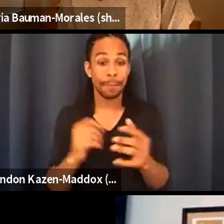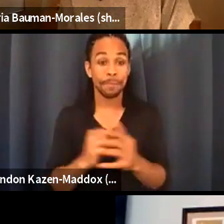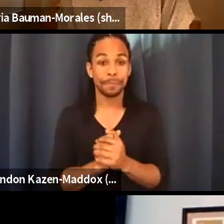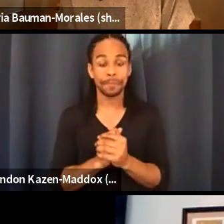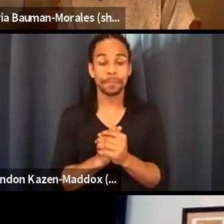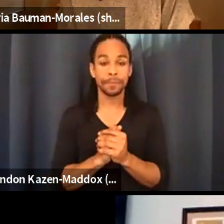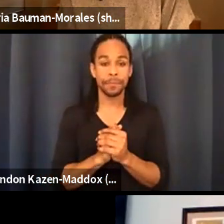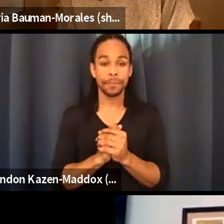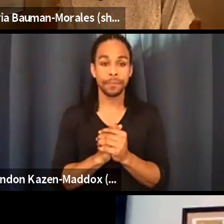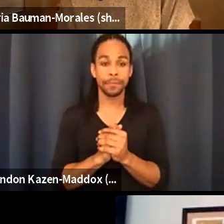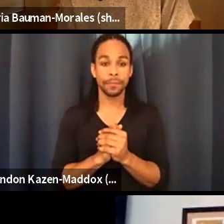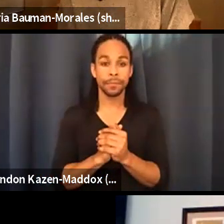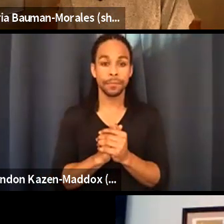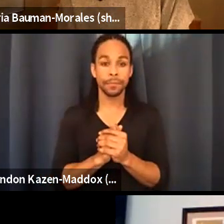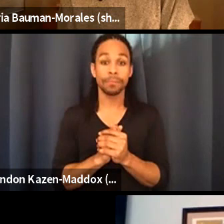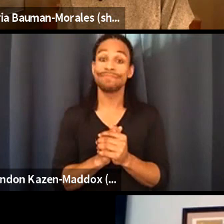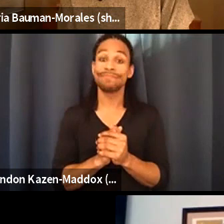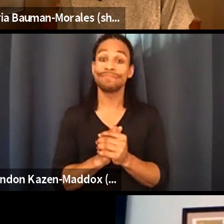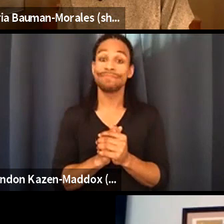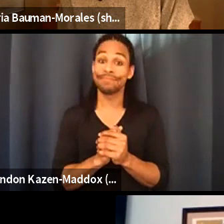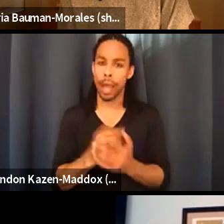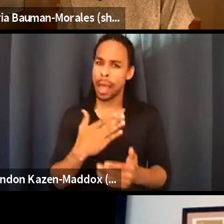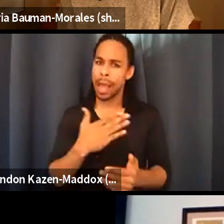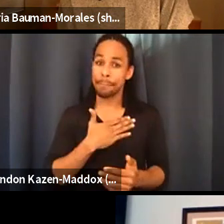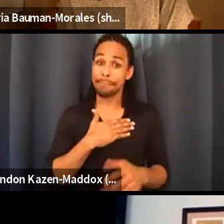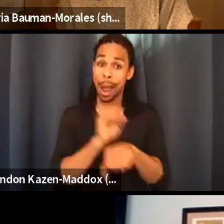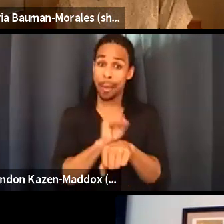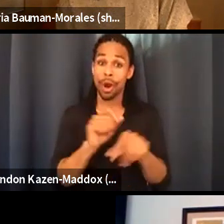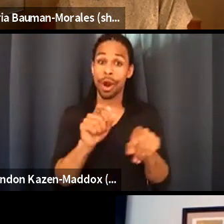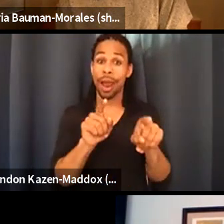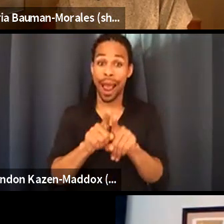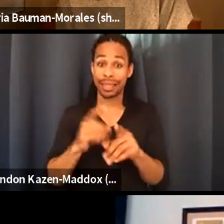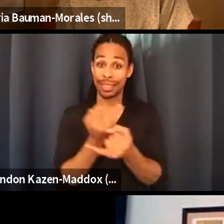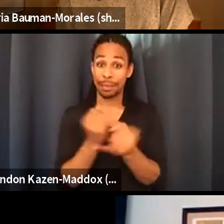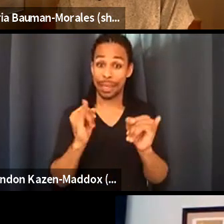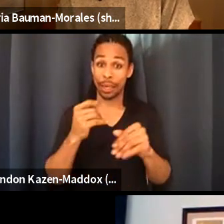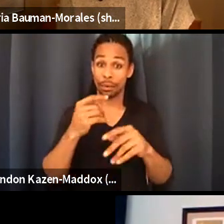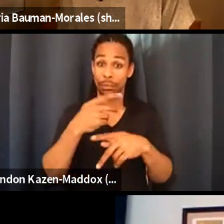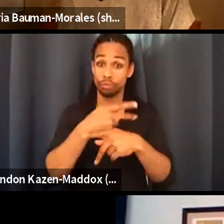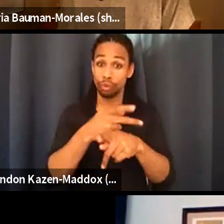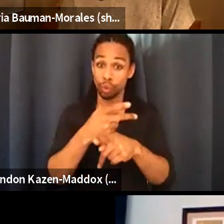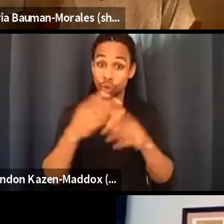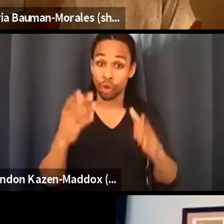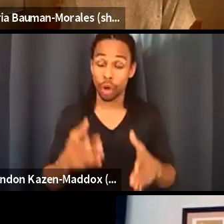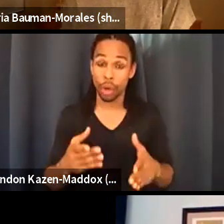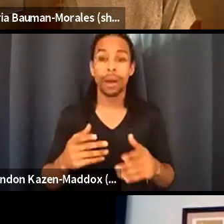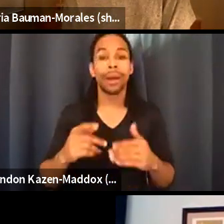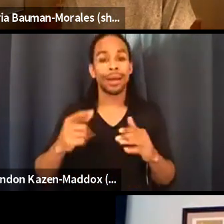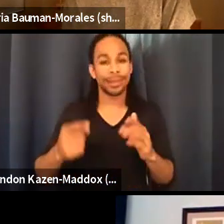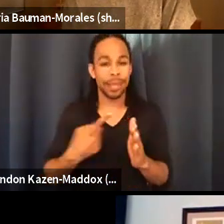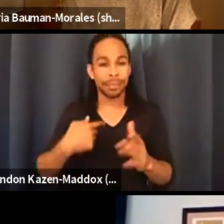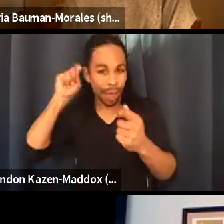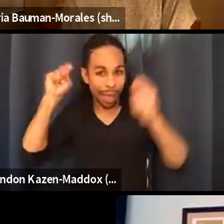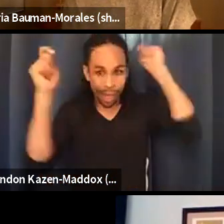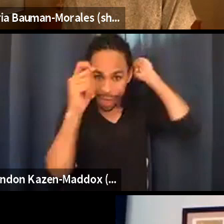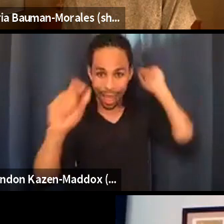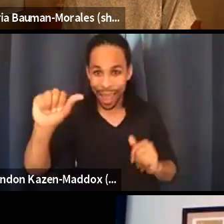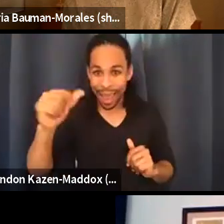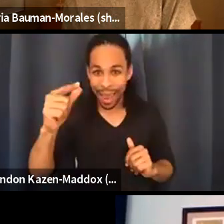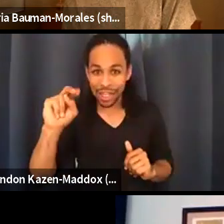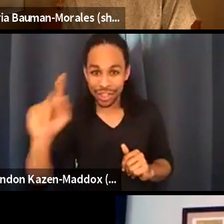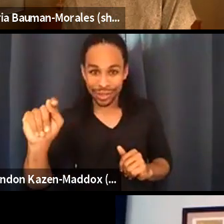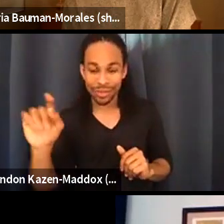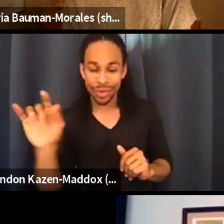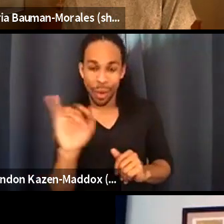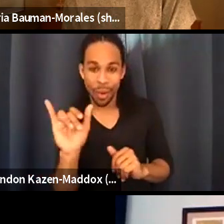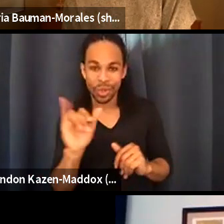an agent hat, it has happened a lot of times that especially university presenters will tell me it's not our policy, it's the policy of the